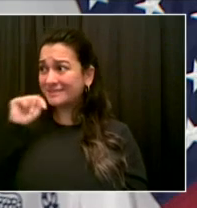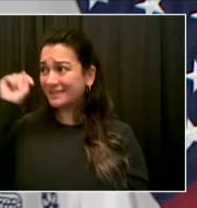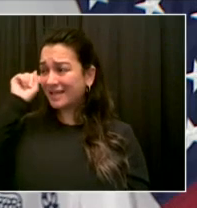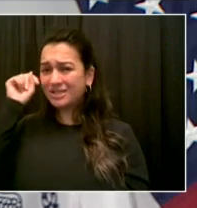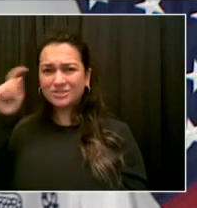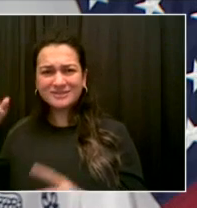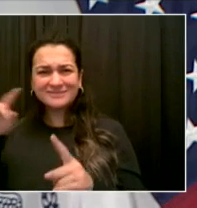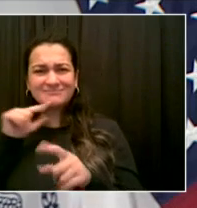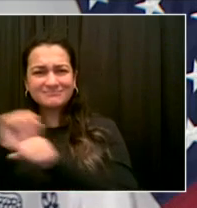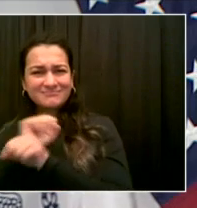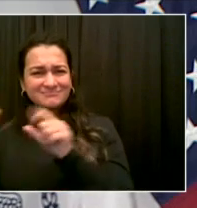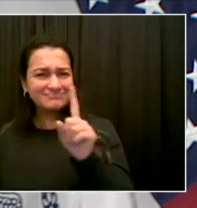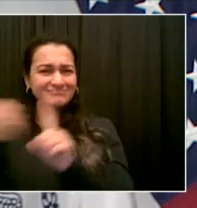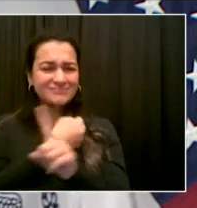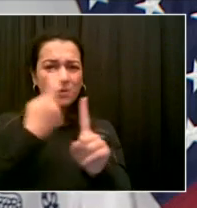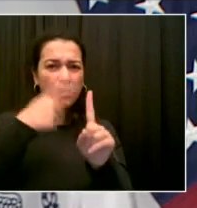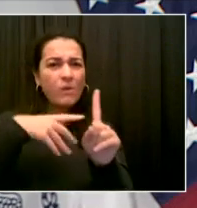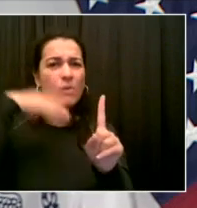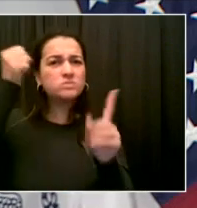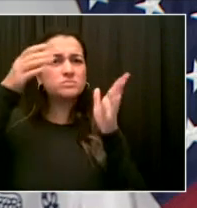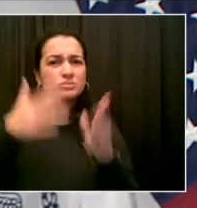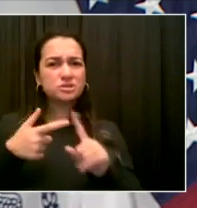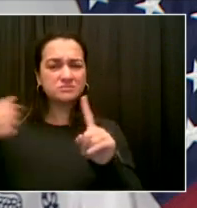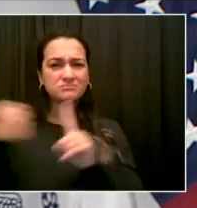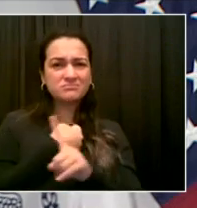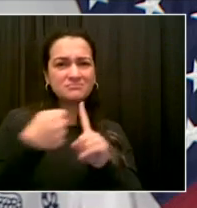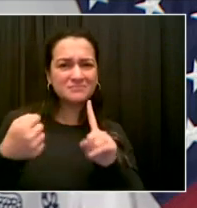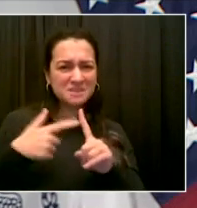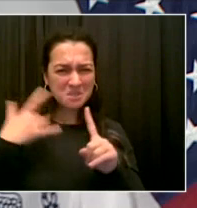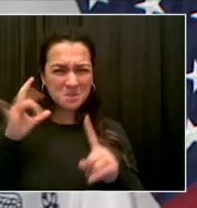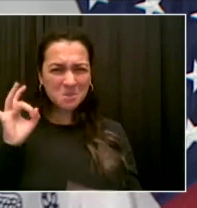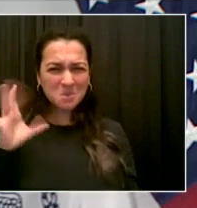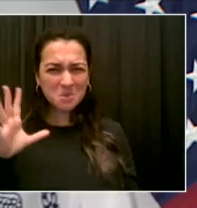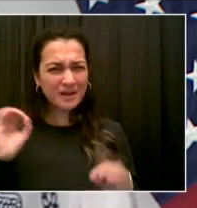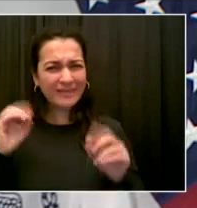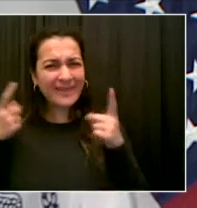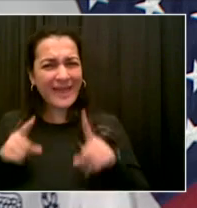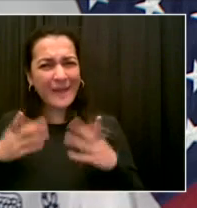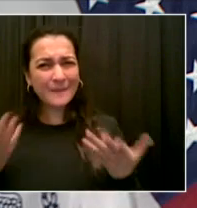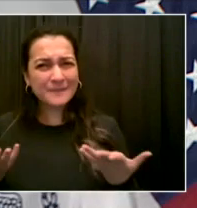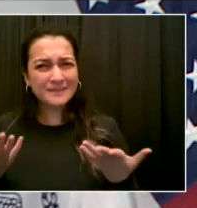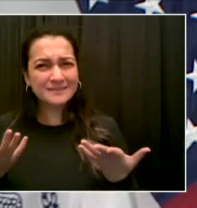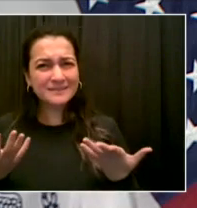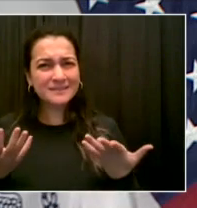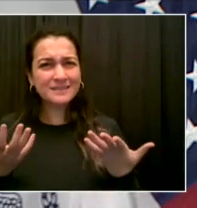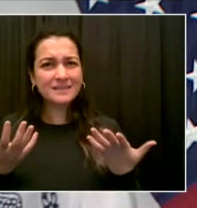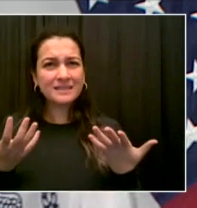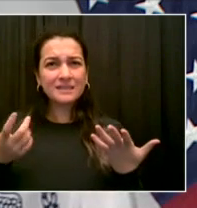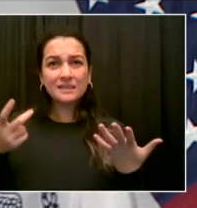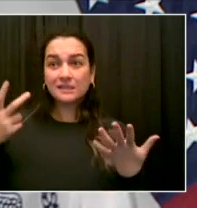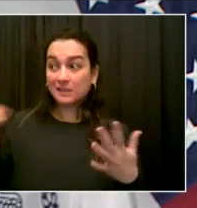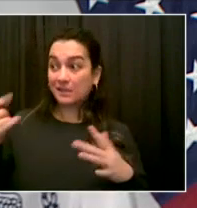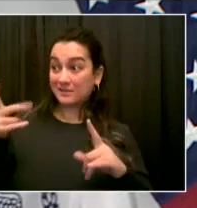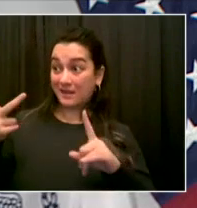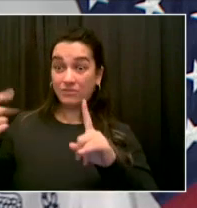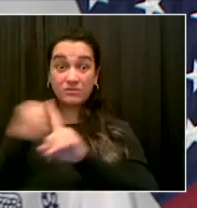are or are not charged? Yeah, Arthur, we always have to do more. I mean, I really mean that. We have to